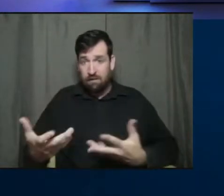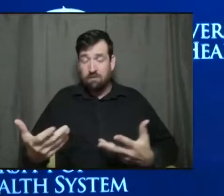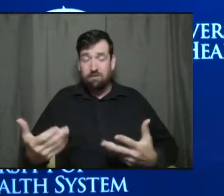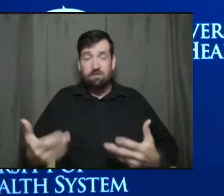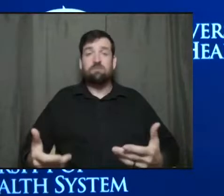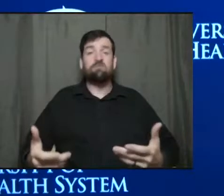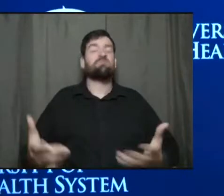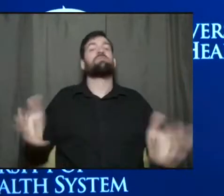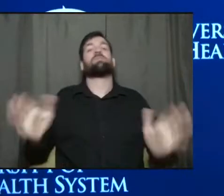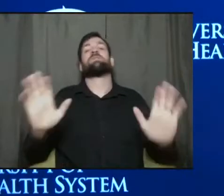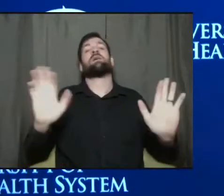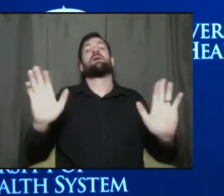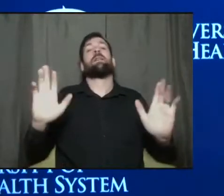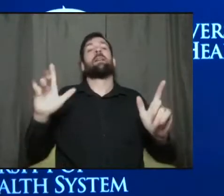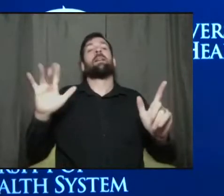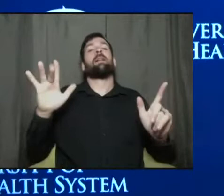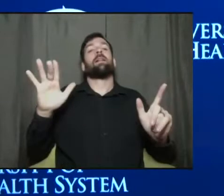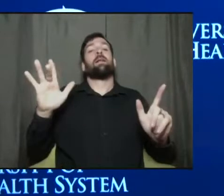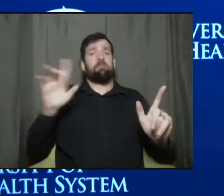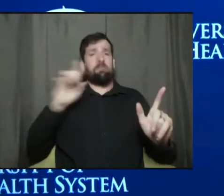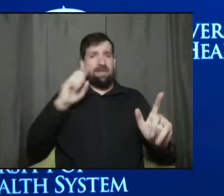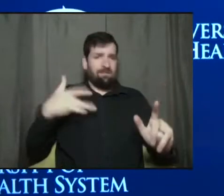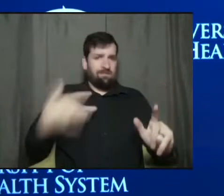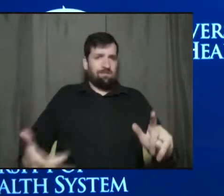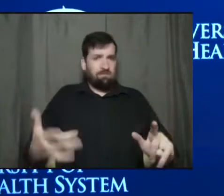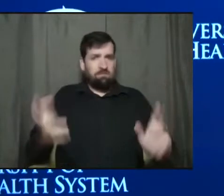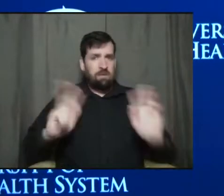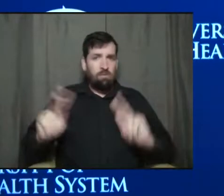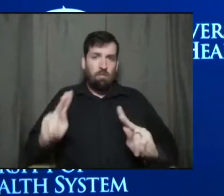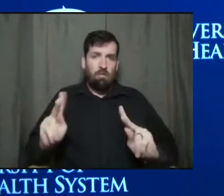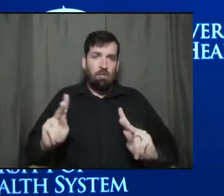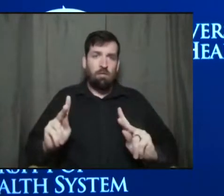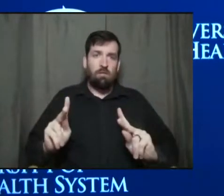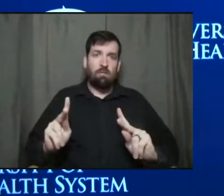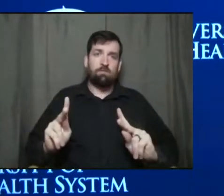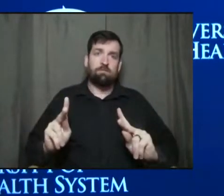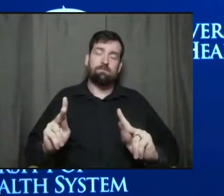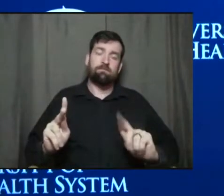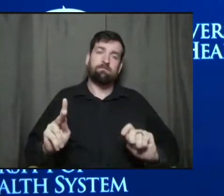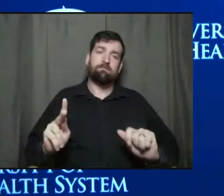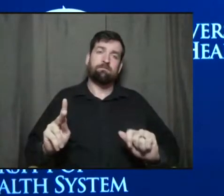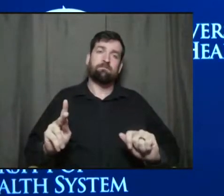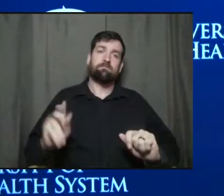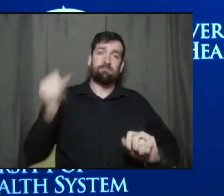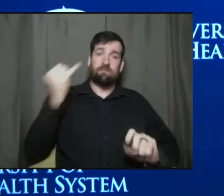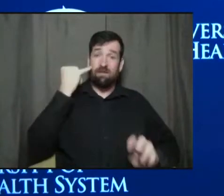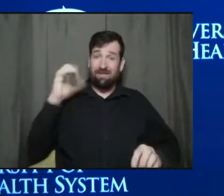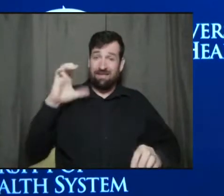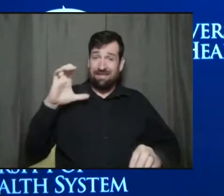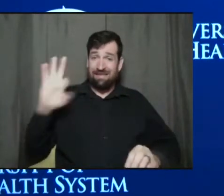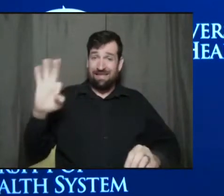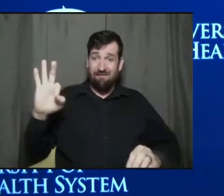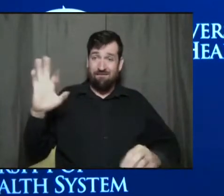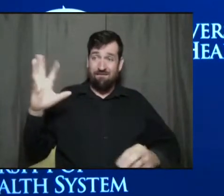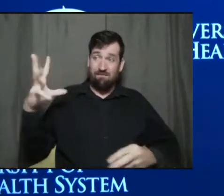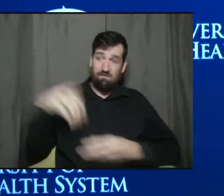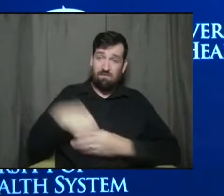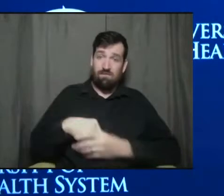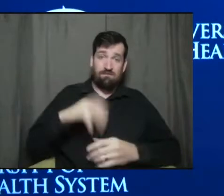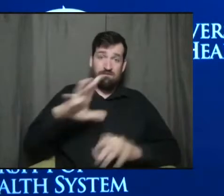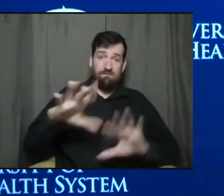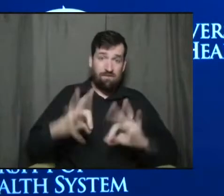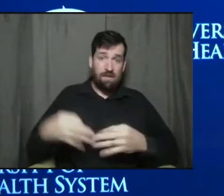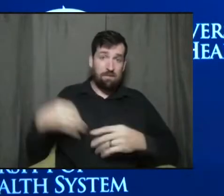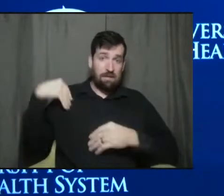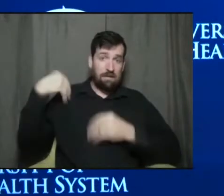but I think generally because folks know if CF is in their family, because there will be somebody who's had